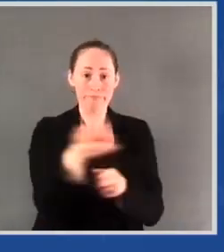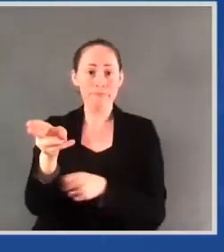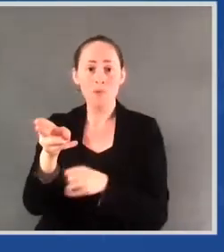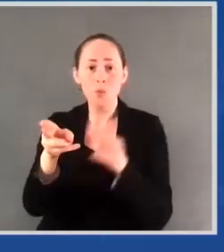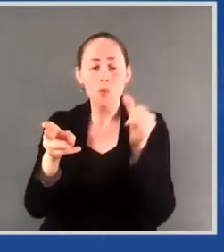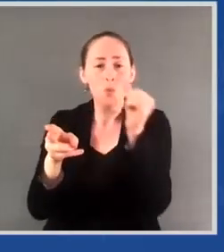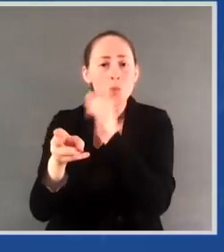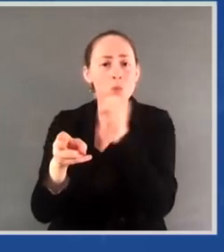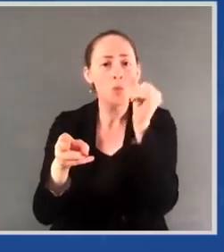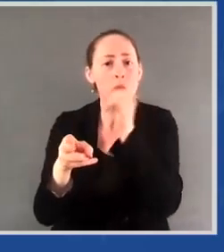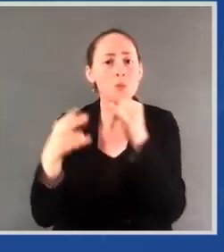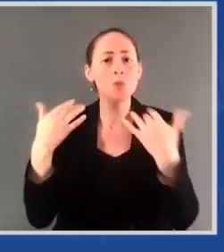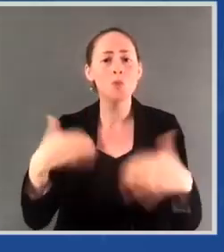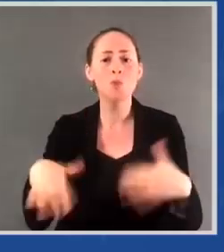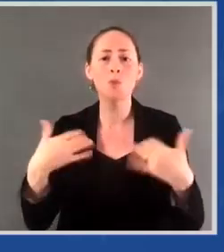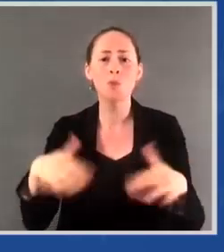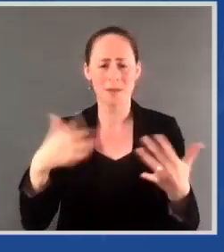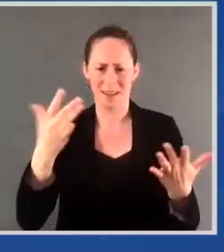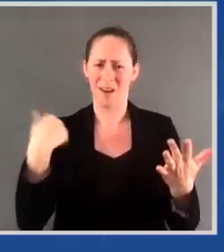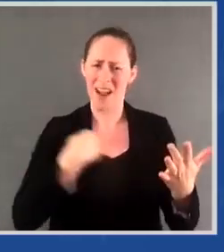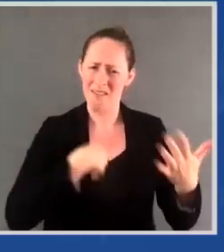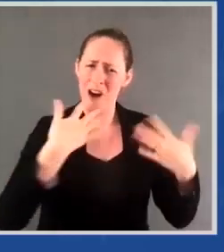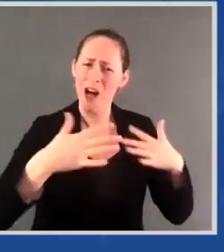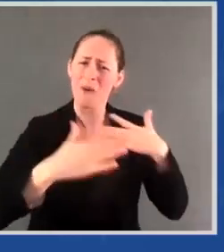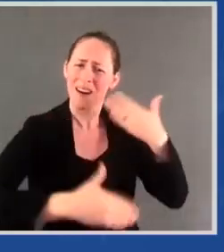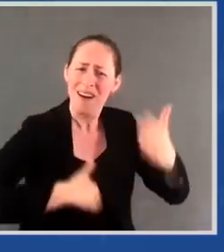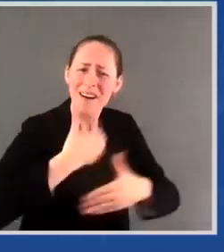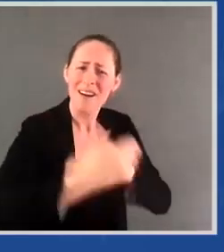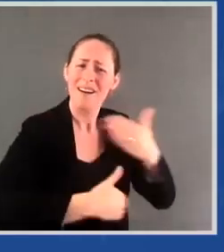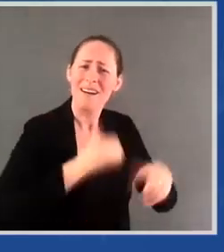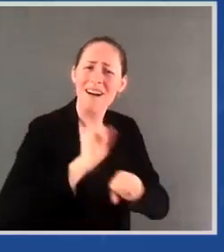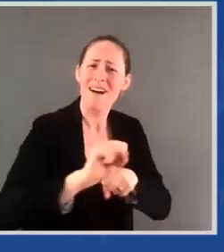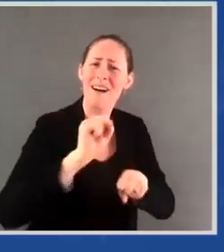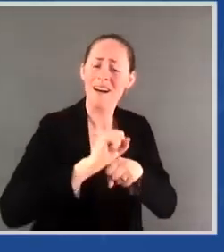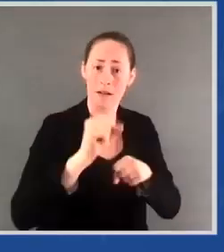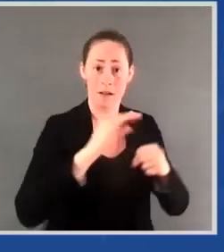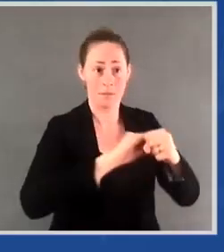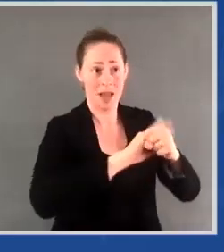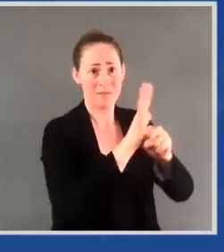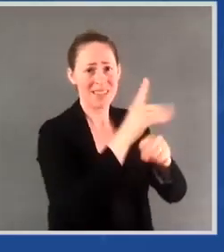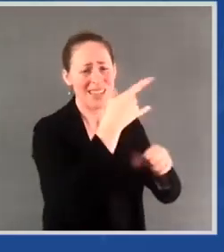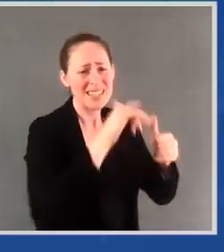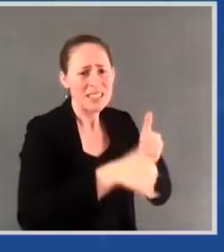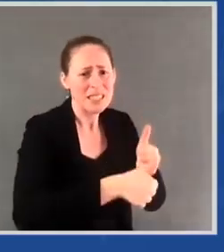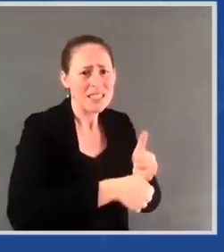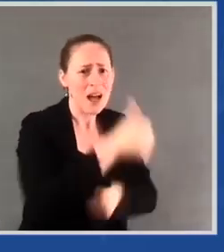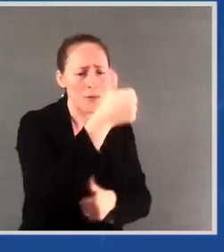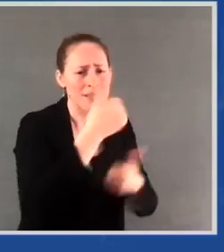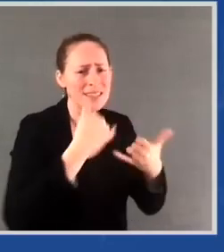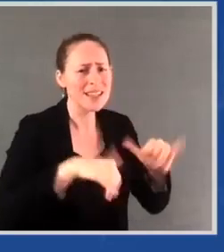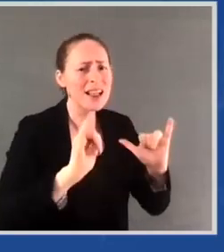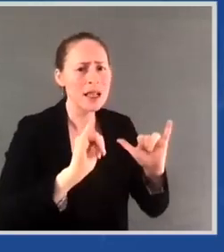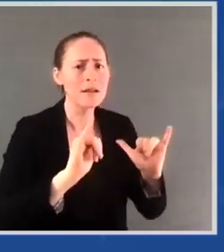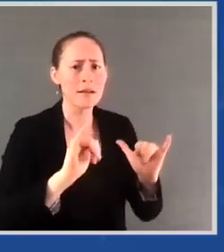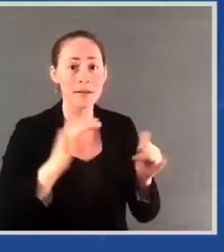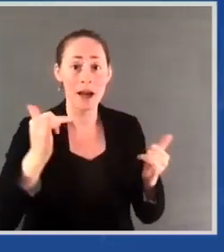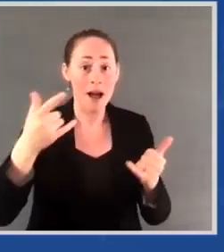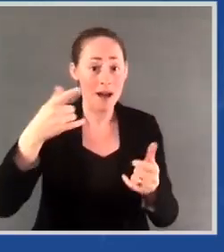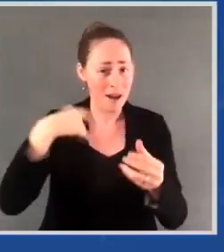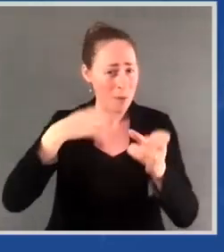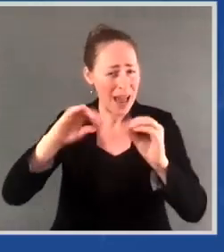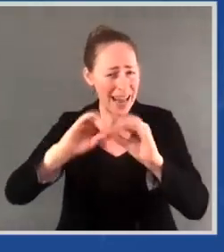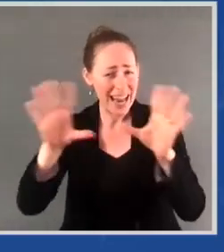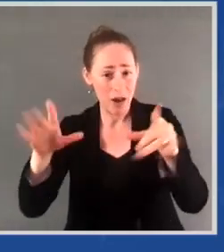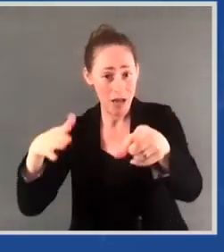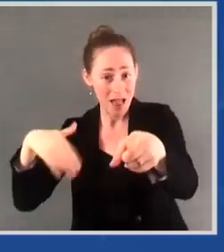a serious and deadly threat. And the data is clear. If you are unvaccinated, you're at risk of